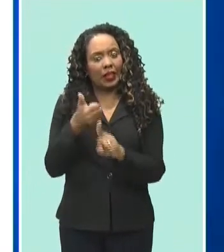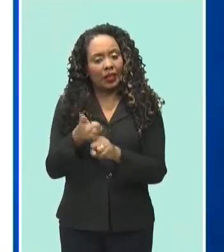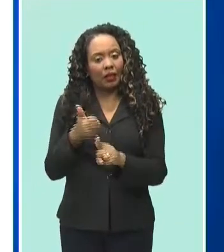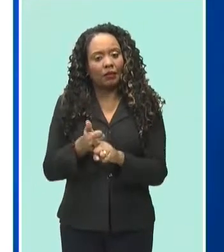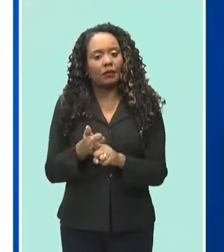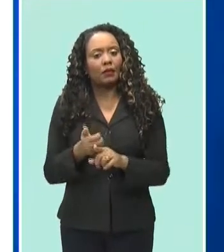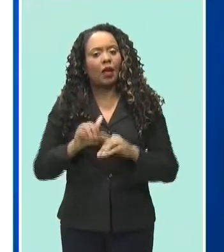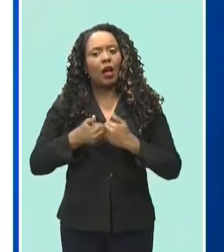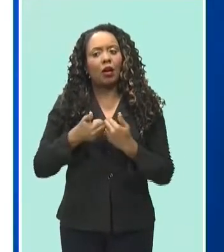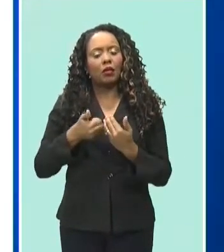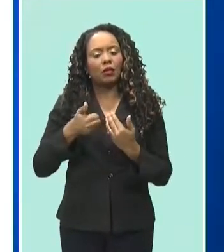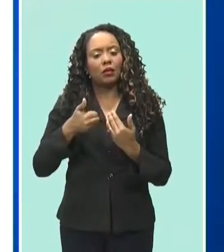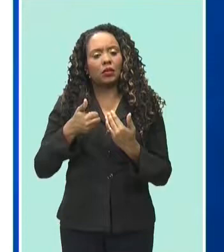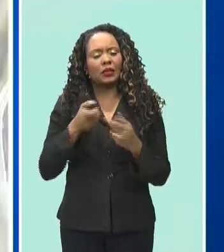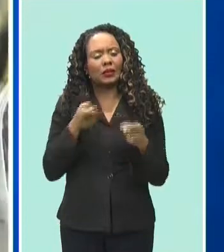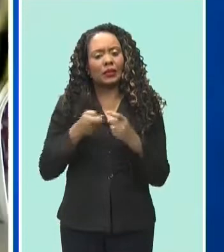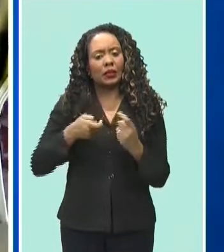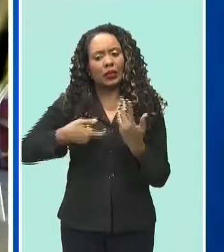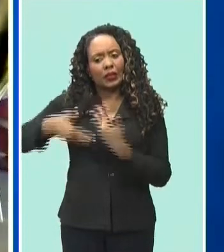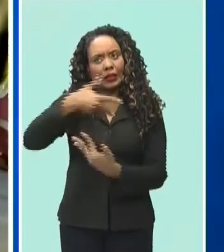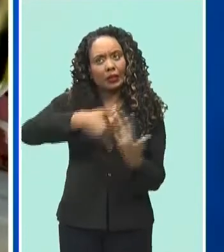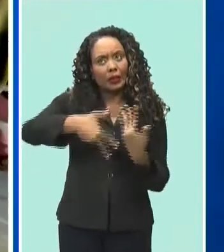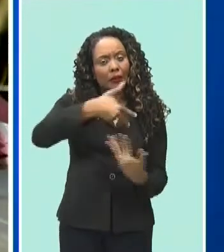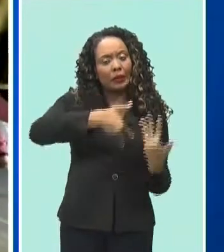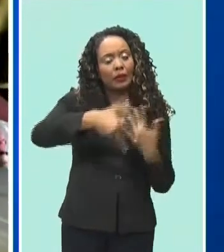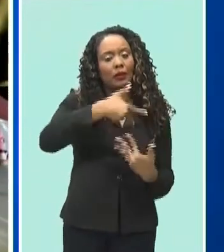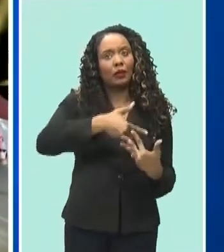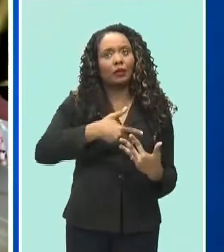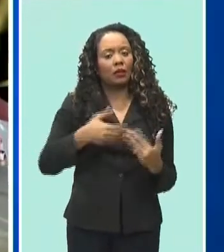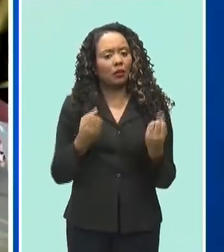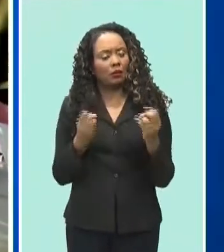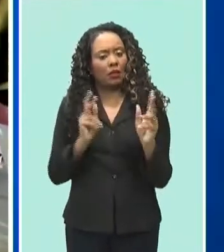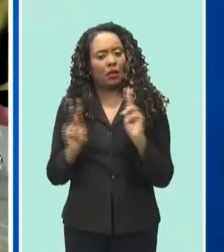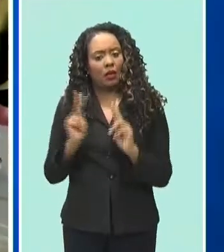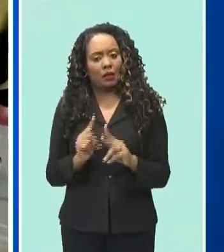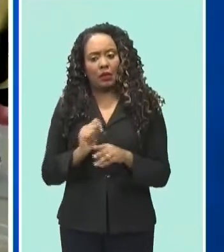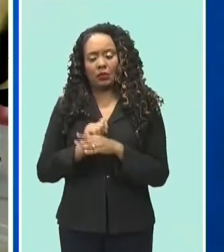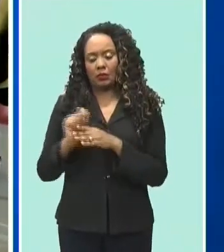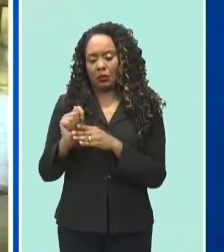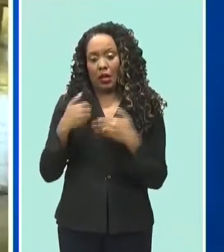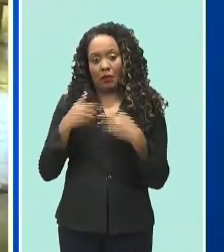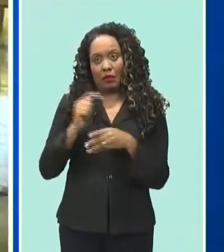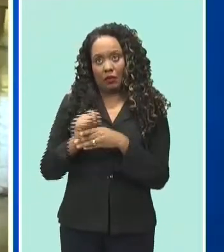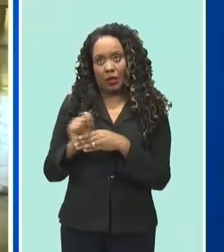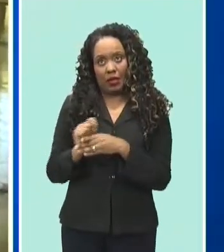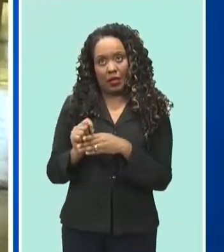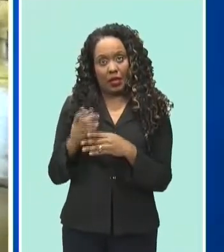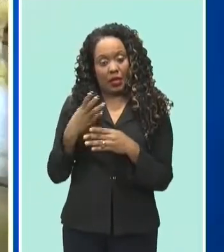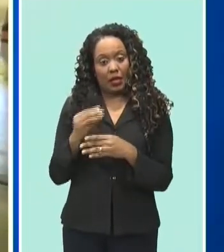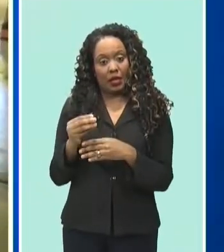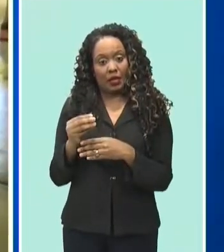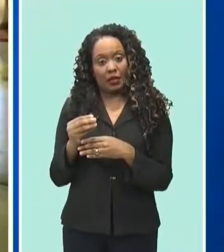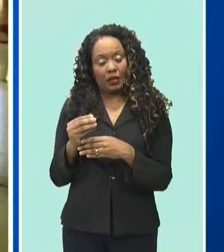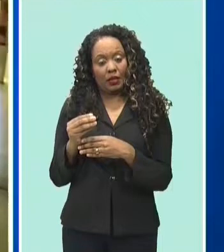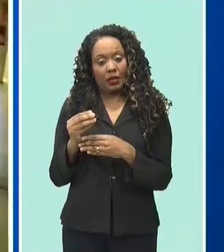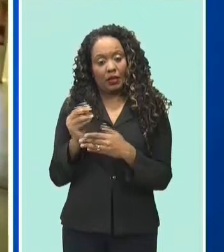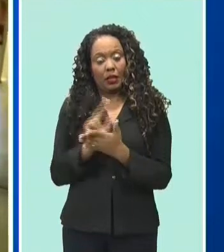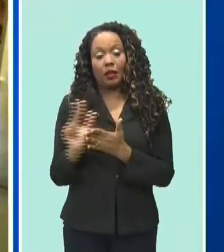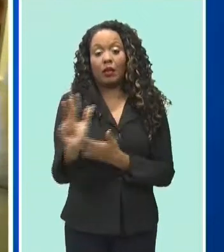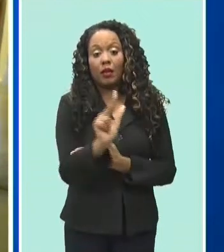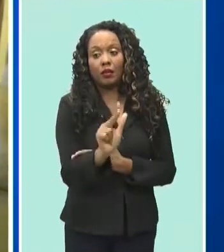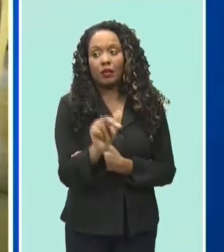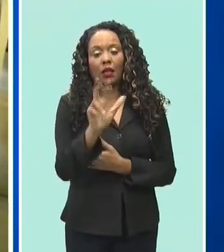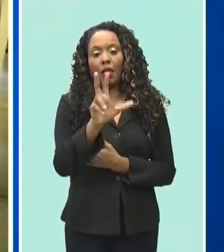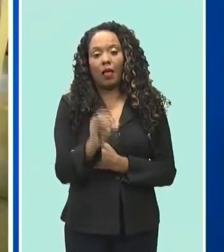handle interpersonal relationships. Dozens have already been trained by EQ Barbados, and in another 3 weeks, 30